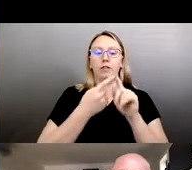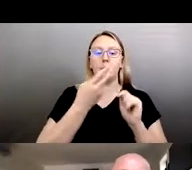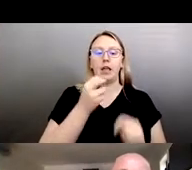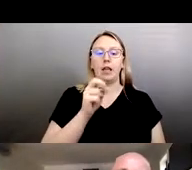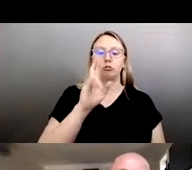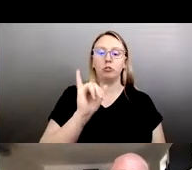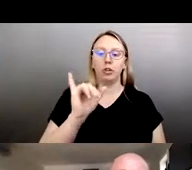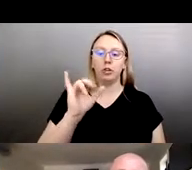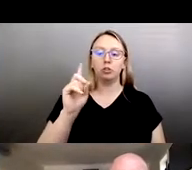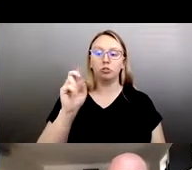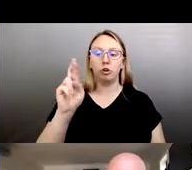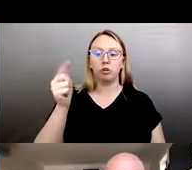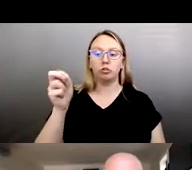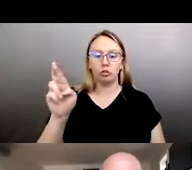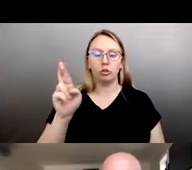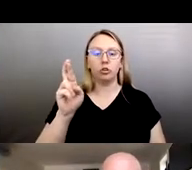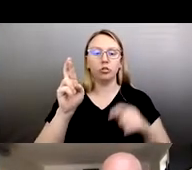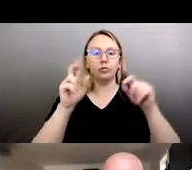ceiling.